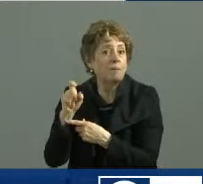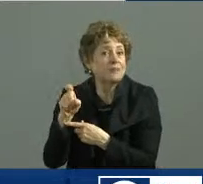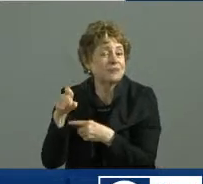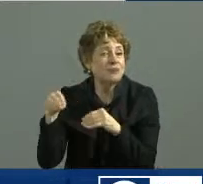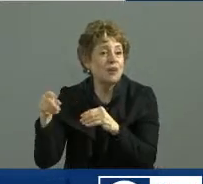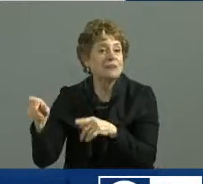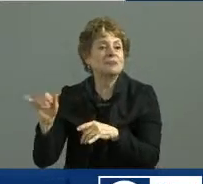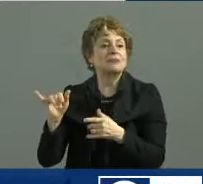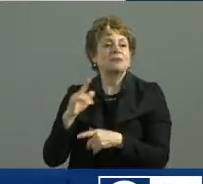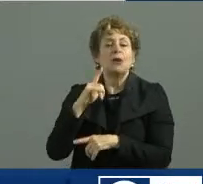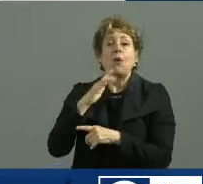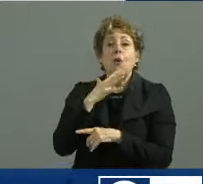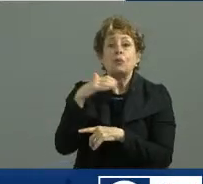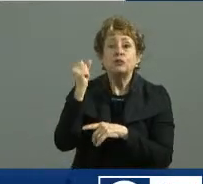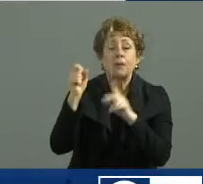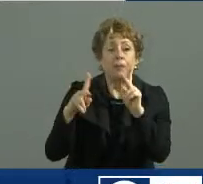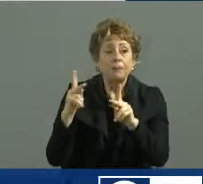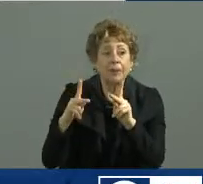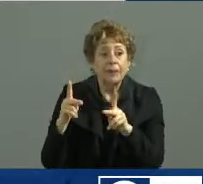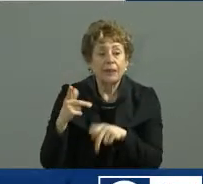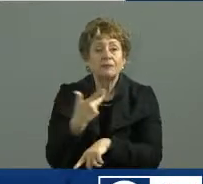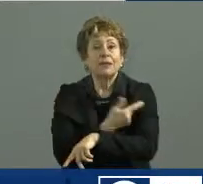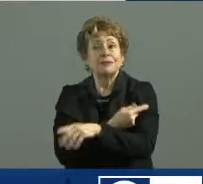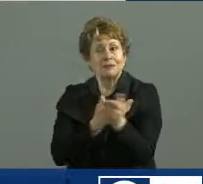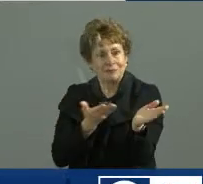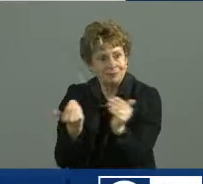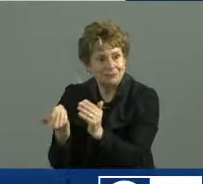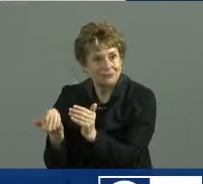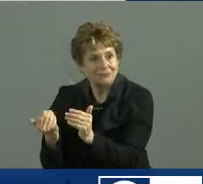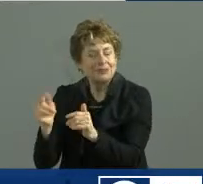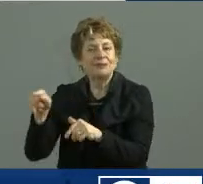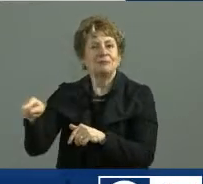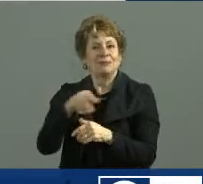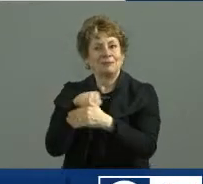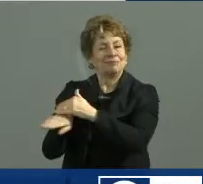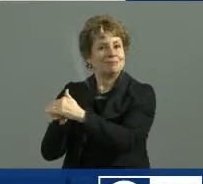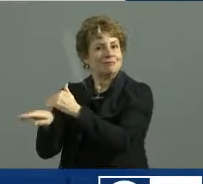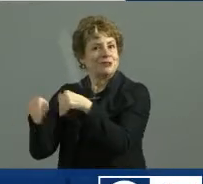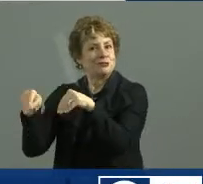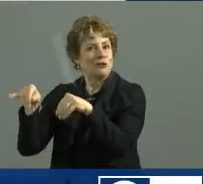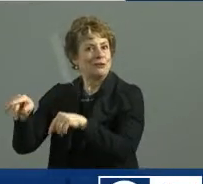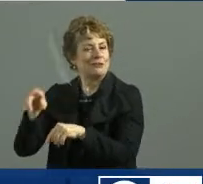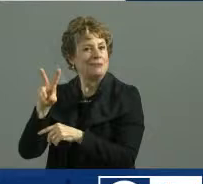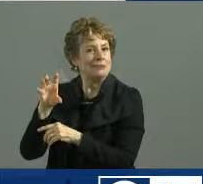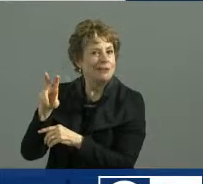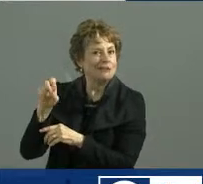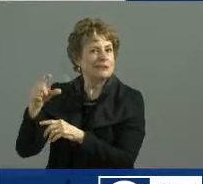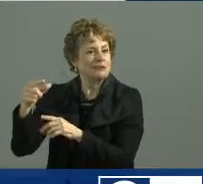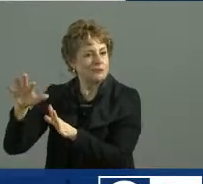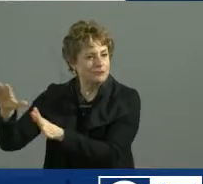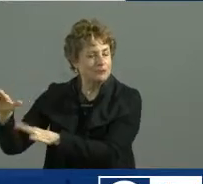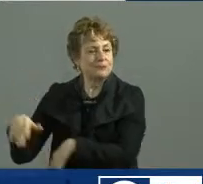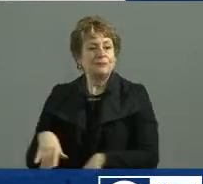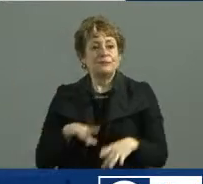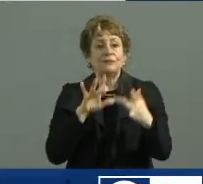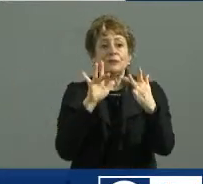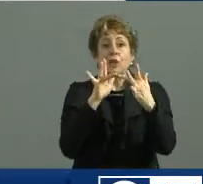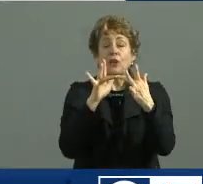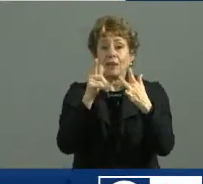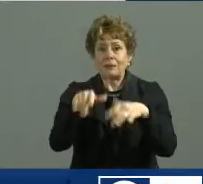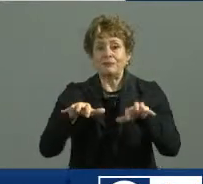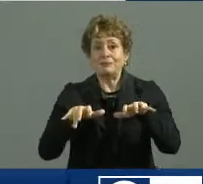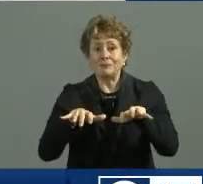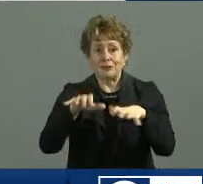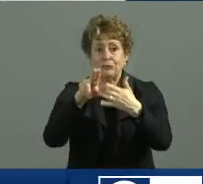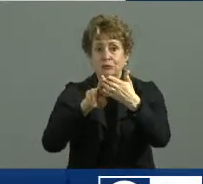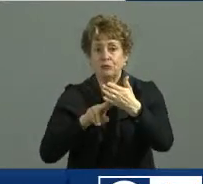be able to receive their vaccination there. In addition to online registration for some of the vaccine sites, we